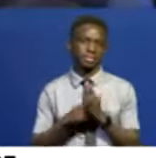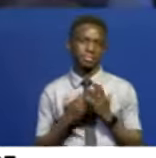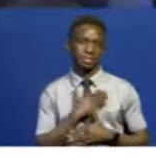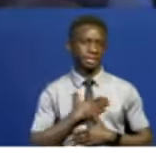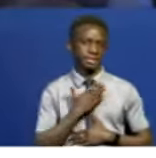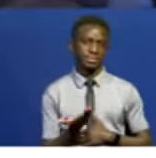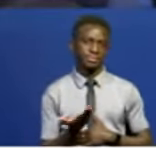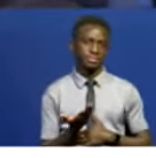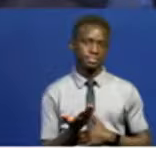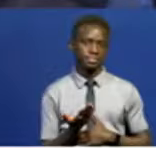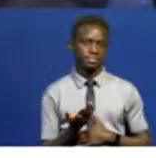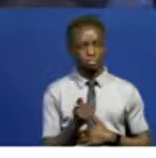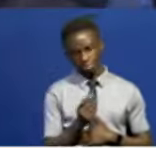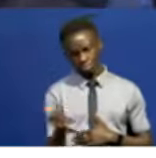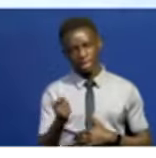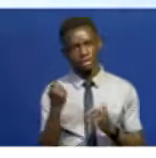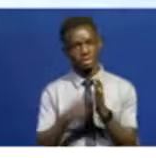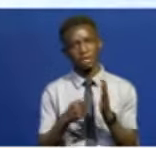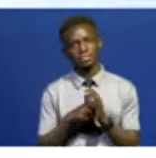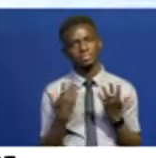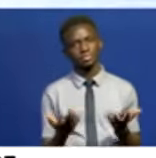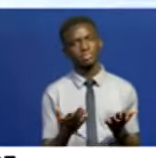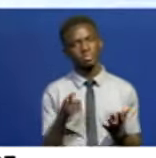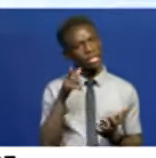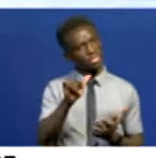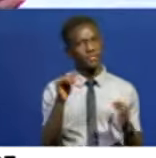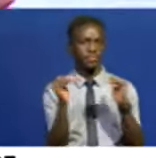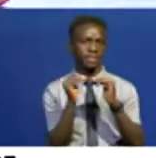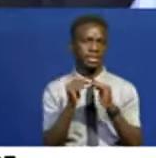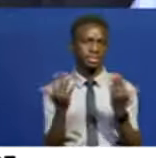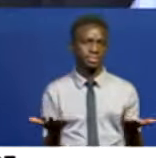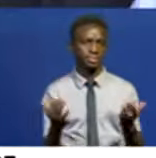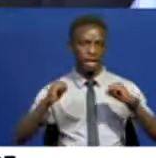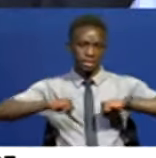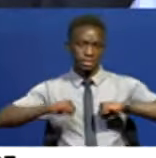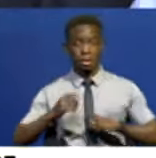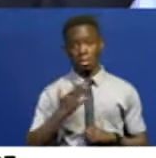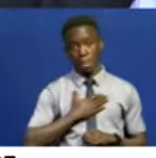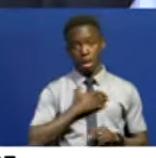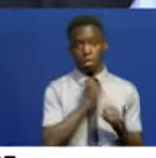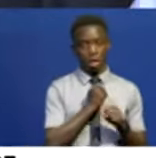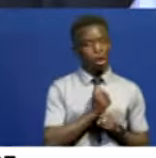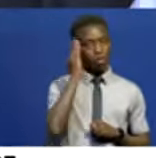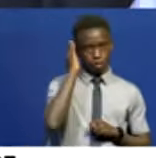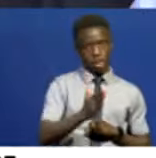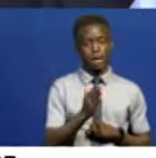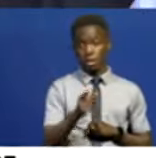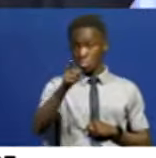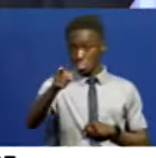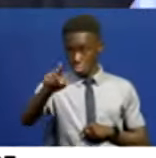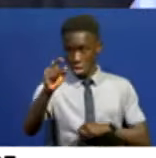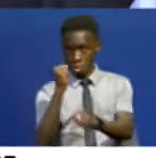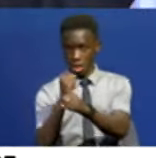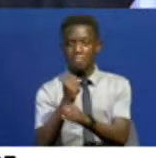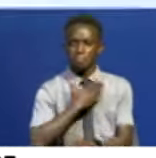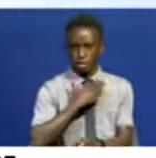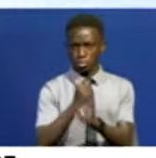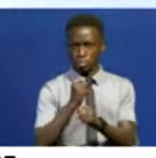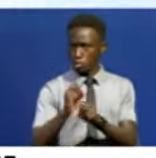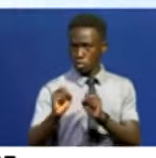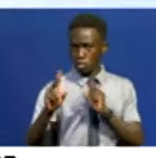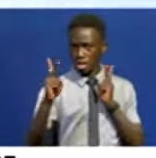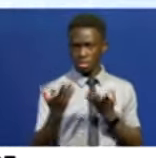I think that's a fair deal. What do you think? Yeah? I will do my part. You will do yours. Sindio? So I